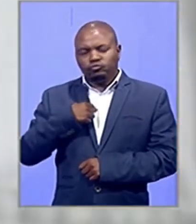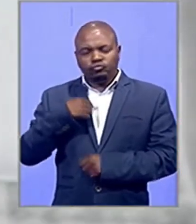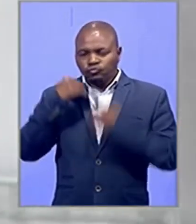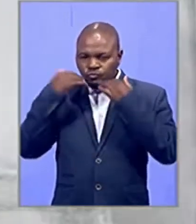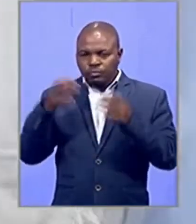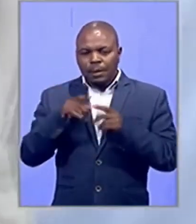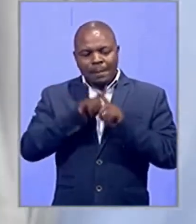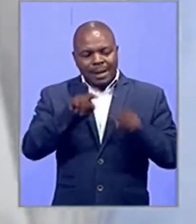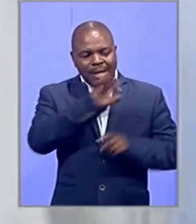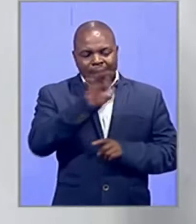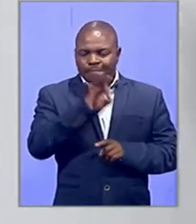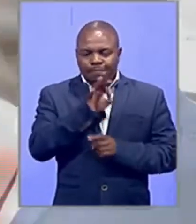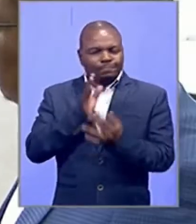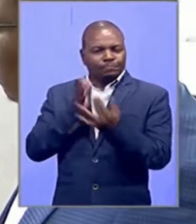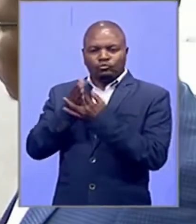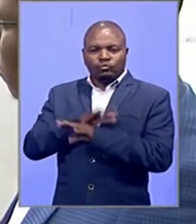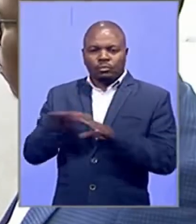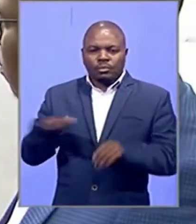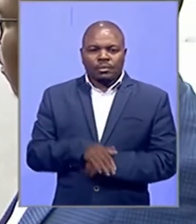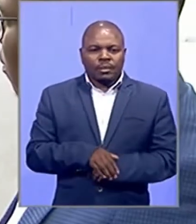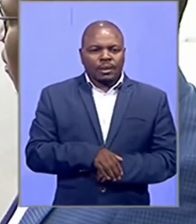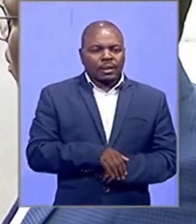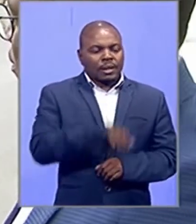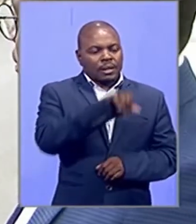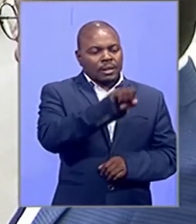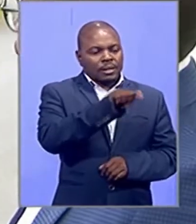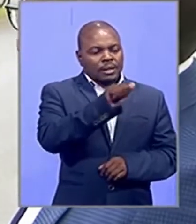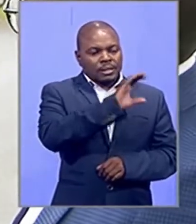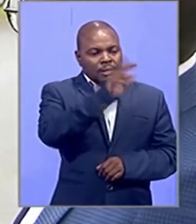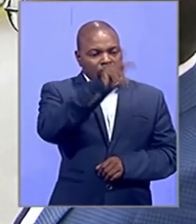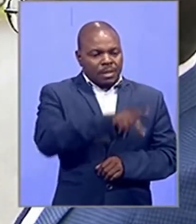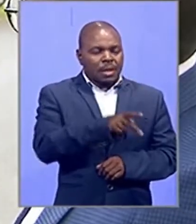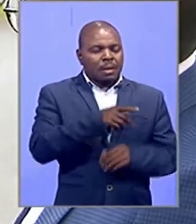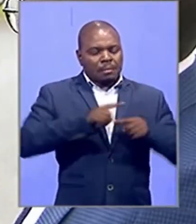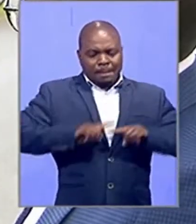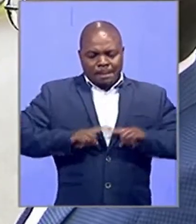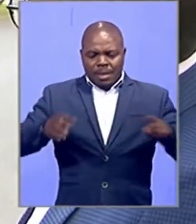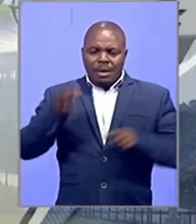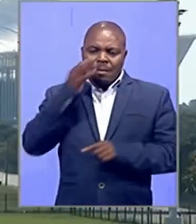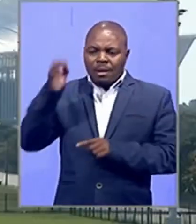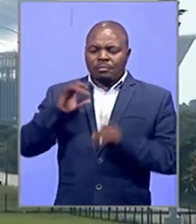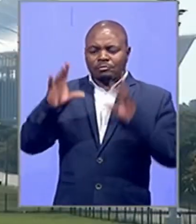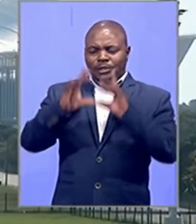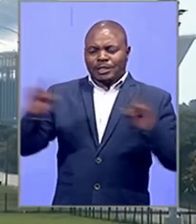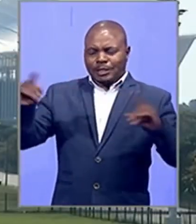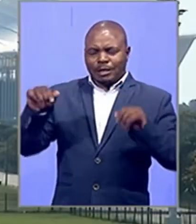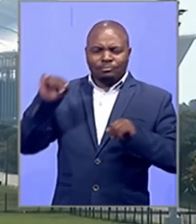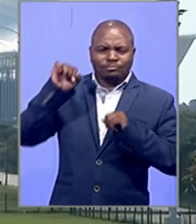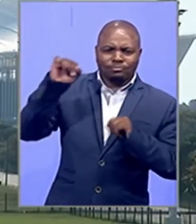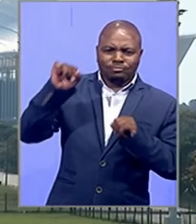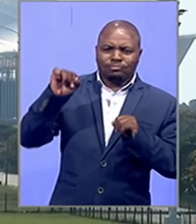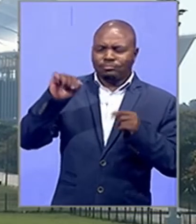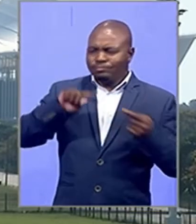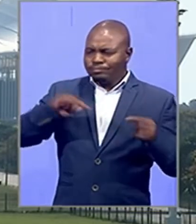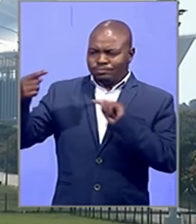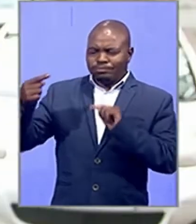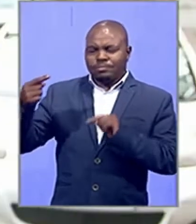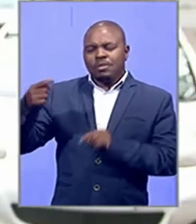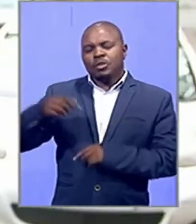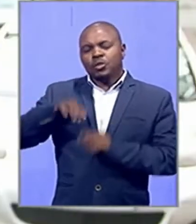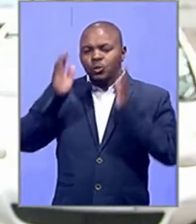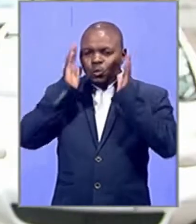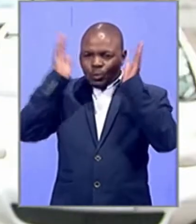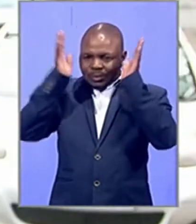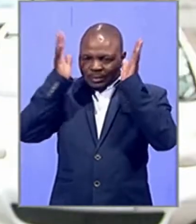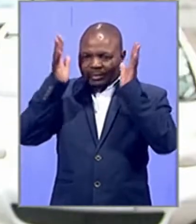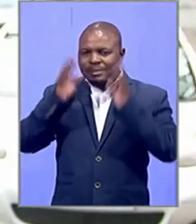event. SACP e latotse bosehla menyenyetsi ya hore e tlo ipelaetsa ka hara setediamong kgahlano le Morena Mswati. For we